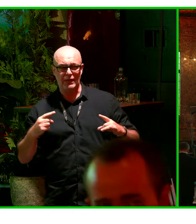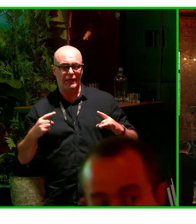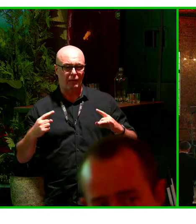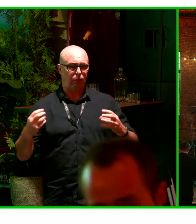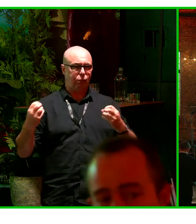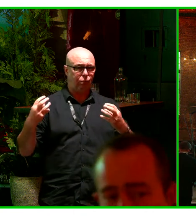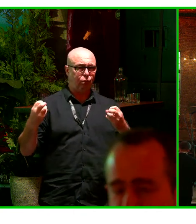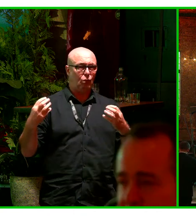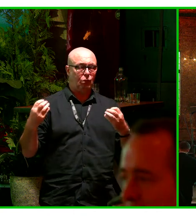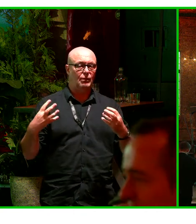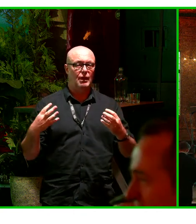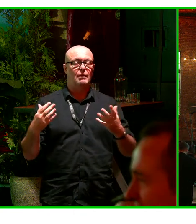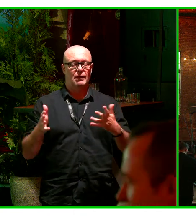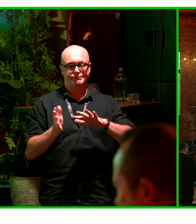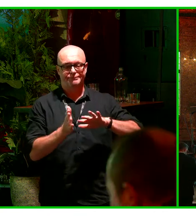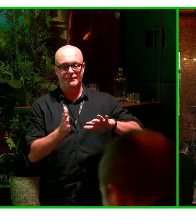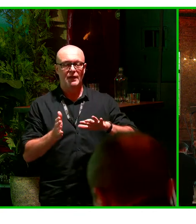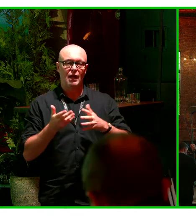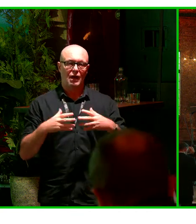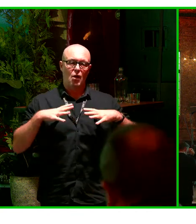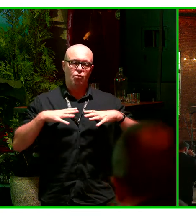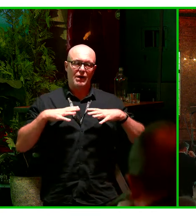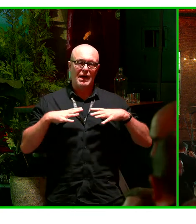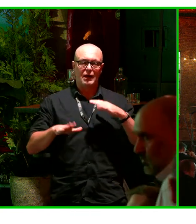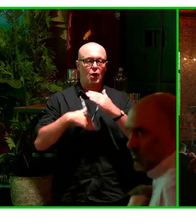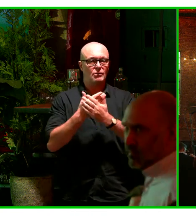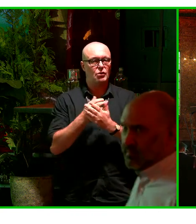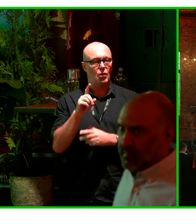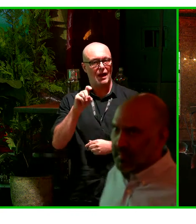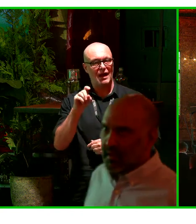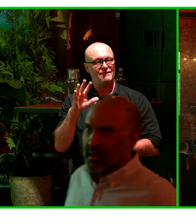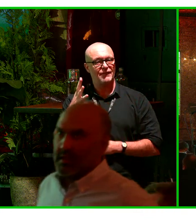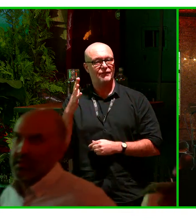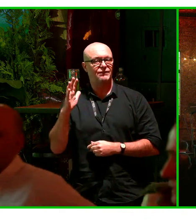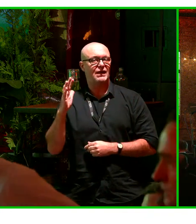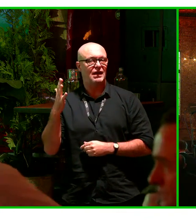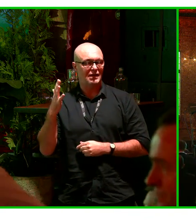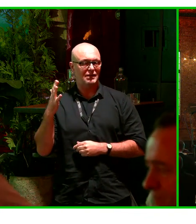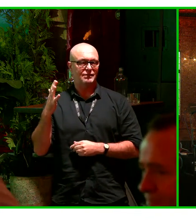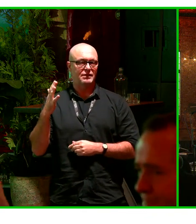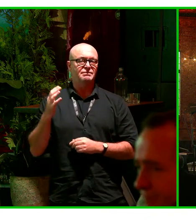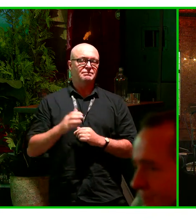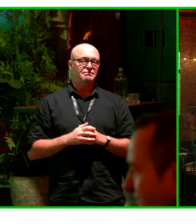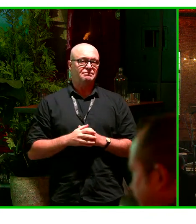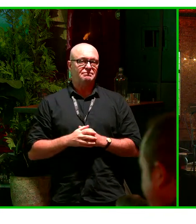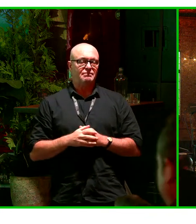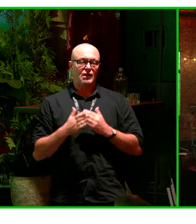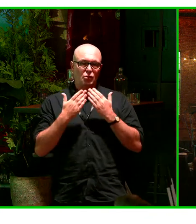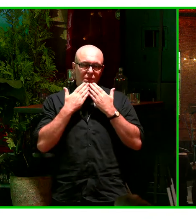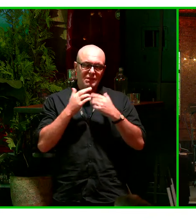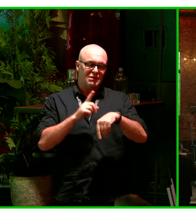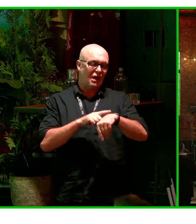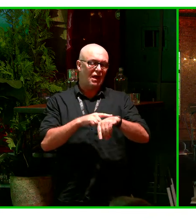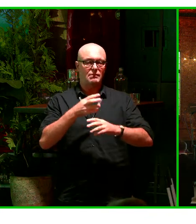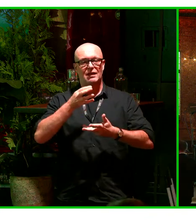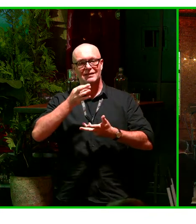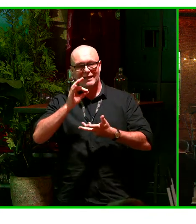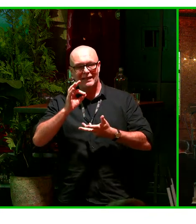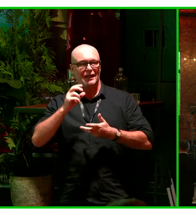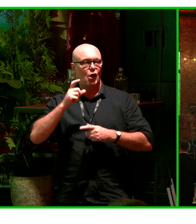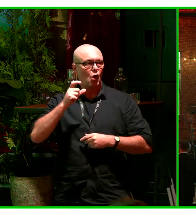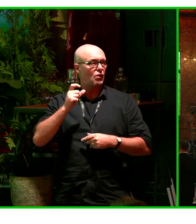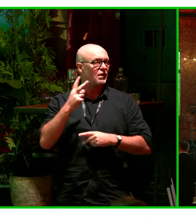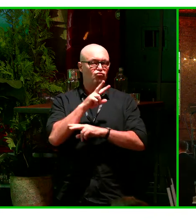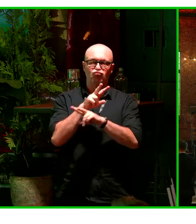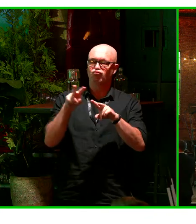now have a break until 11:55 when we got our smart building session. Please take some time to look at the displays.